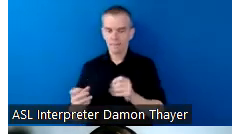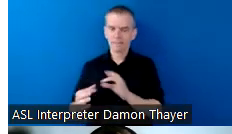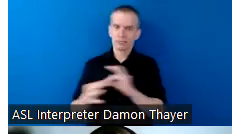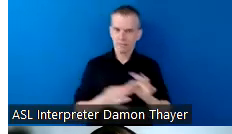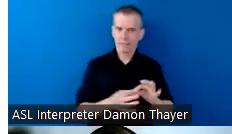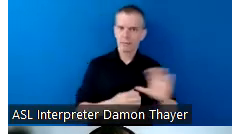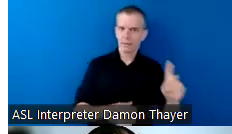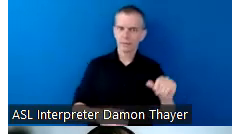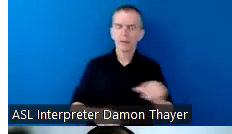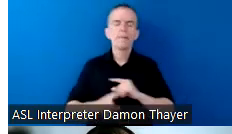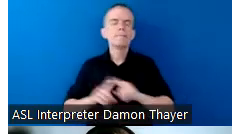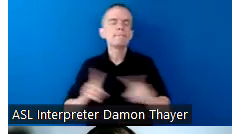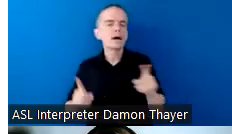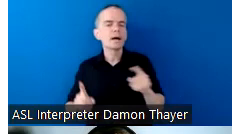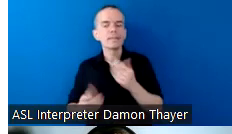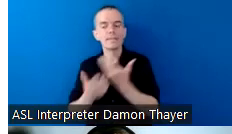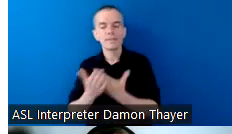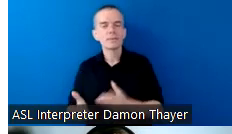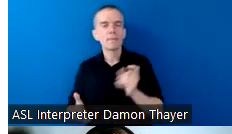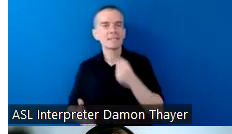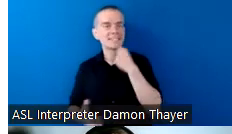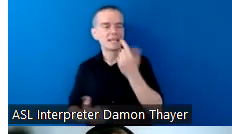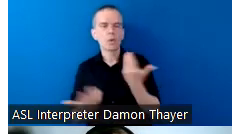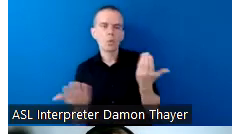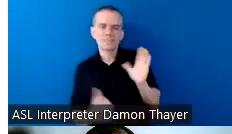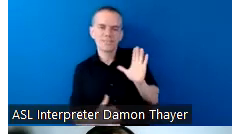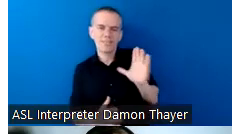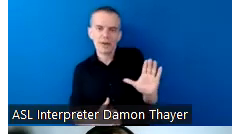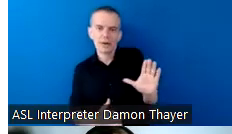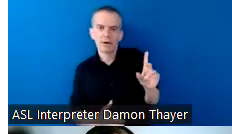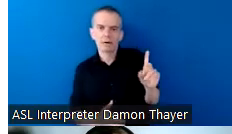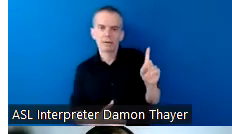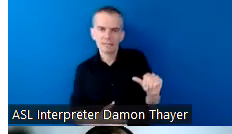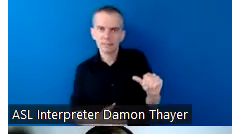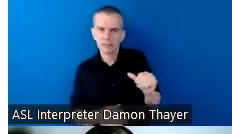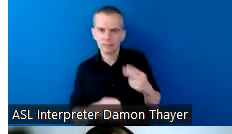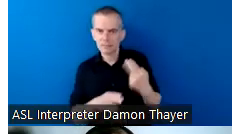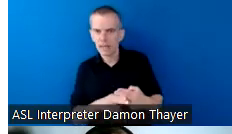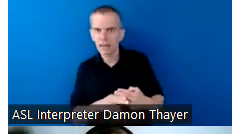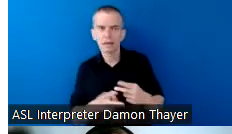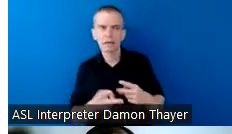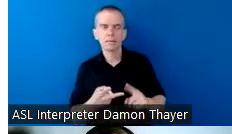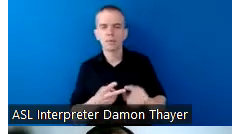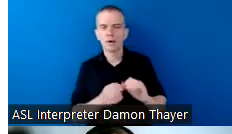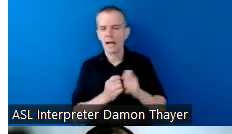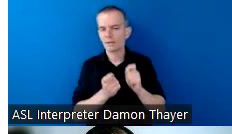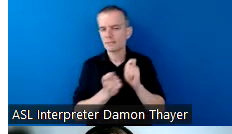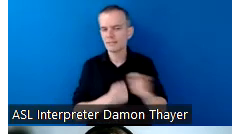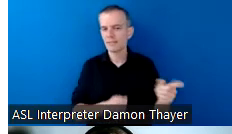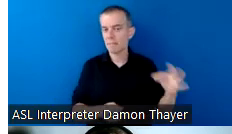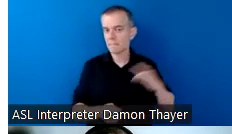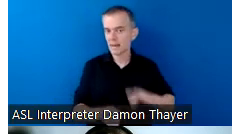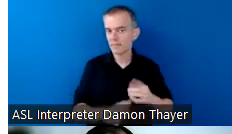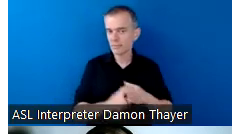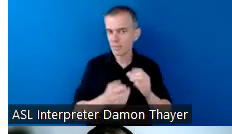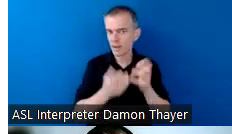do not need to disclose the type of disability or the physical benefits of the reasonable accommodation or modification. So you don't have to give